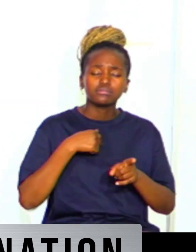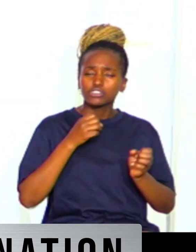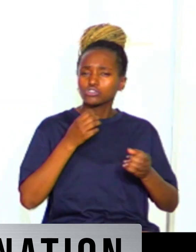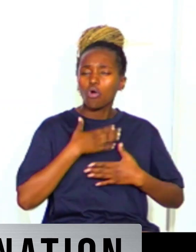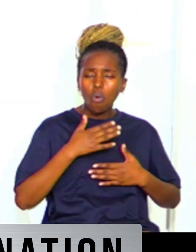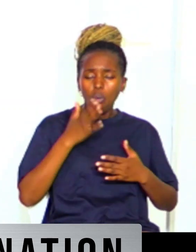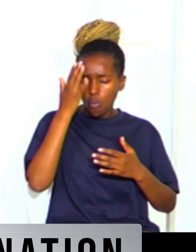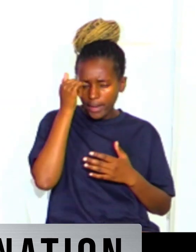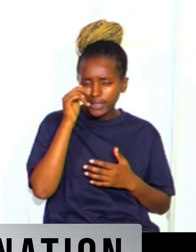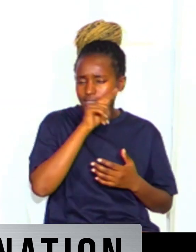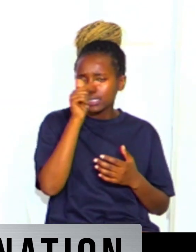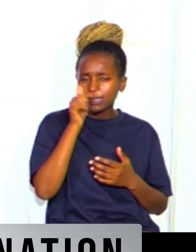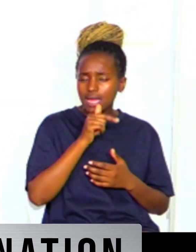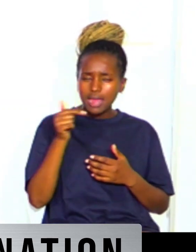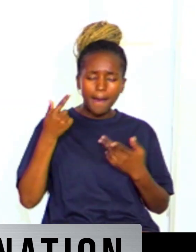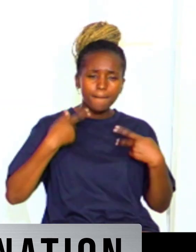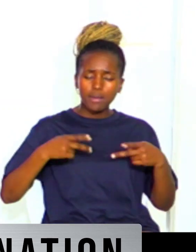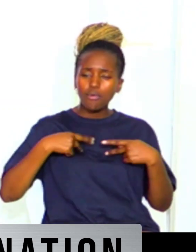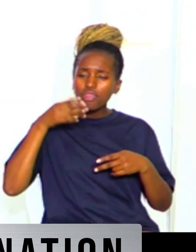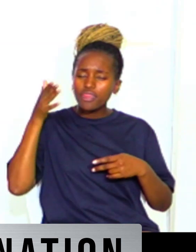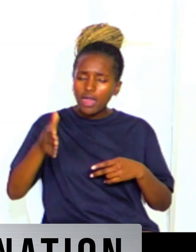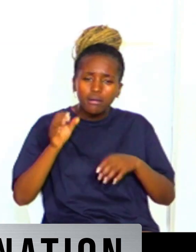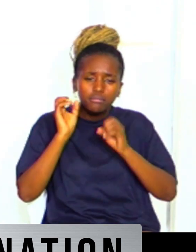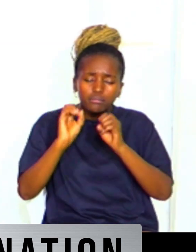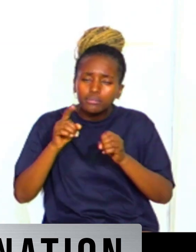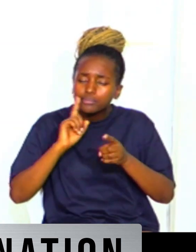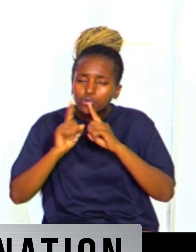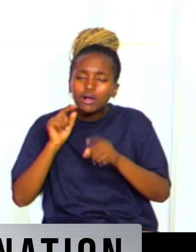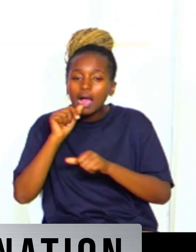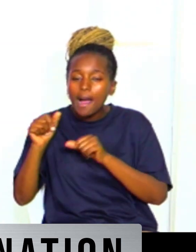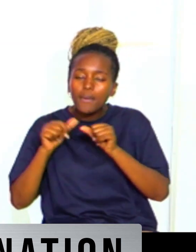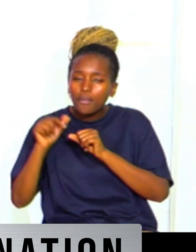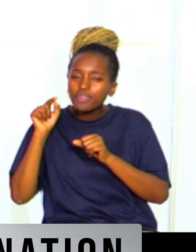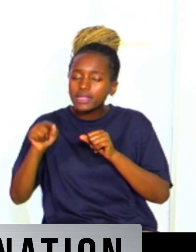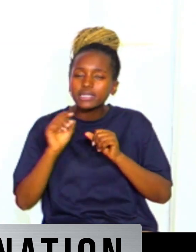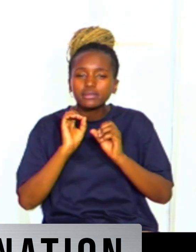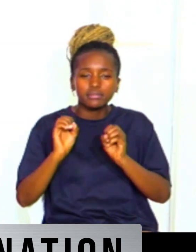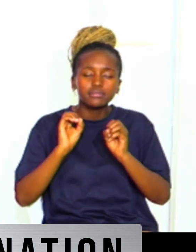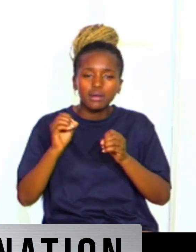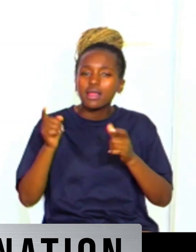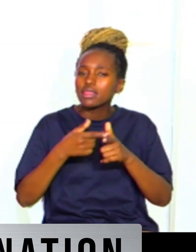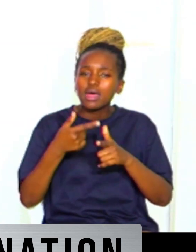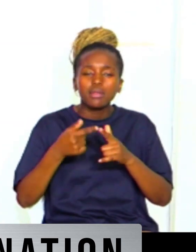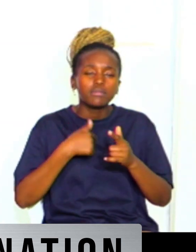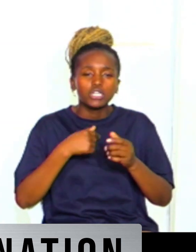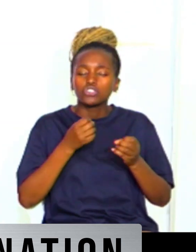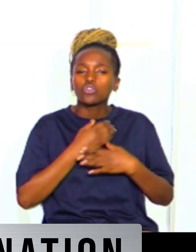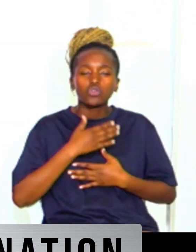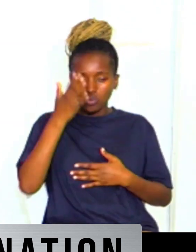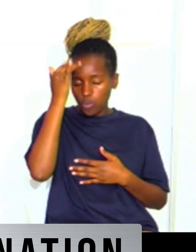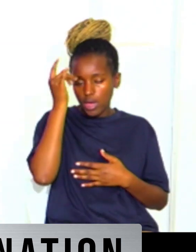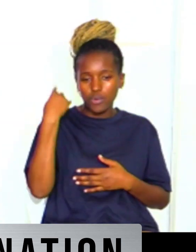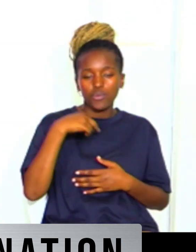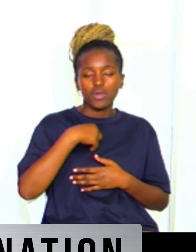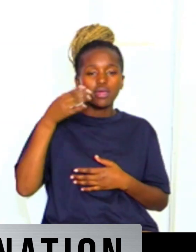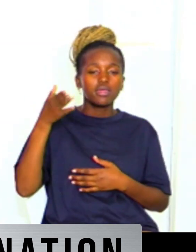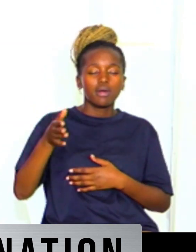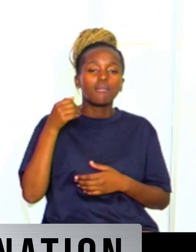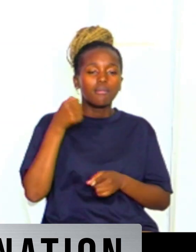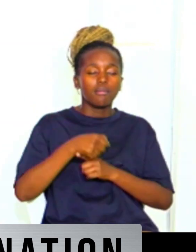why I'm saying that people are saying that Kenya is the capital city of Africa. They're always there, kufaitia